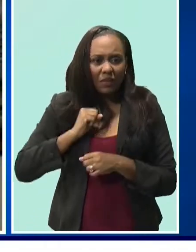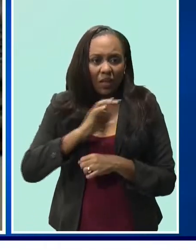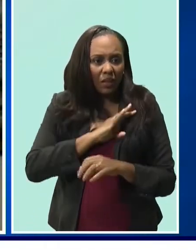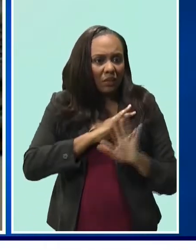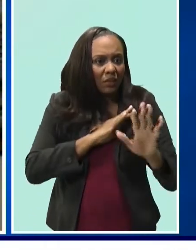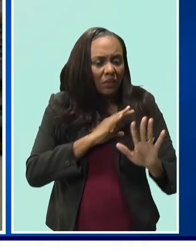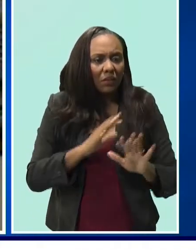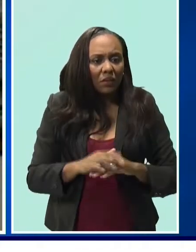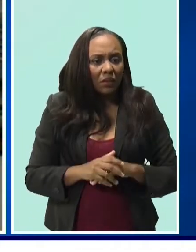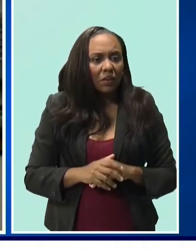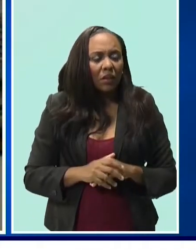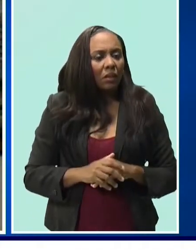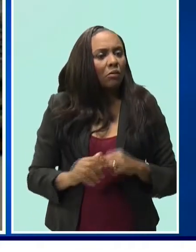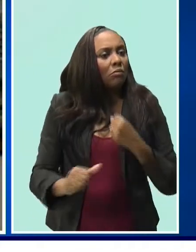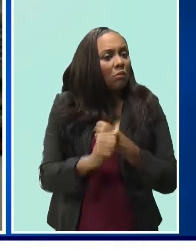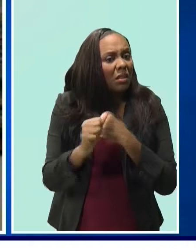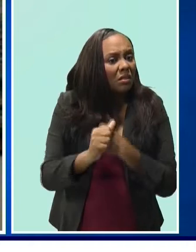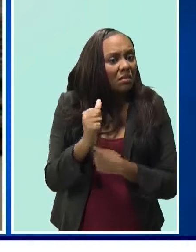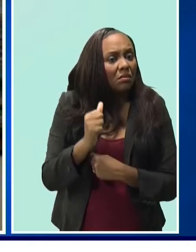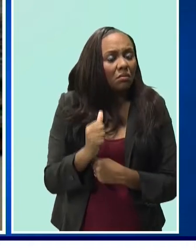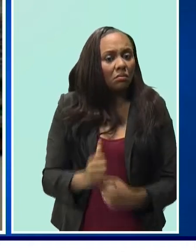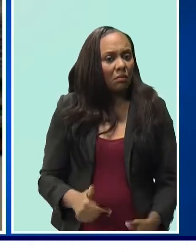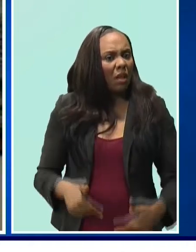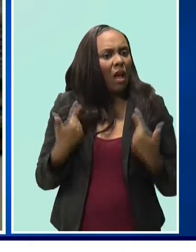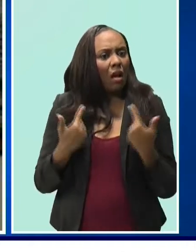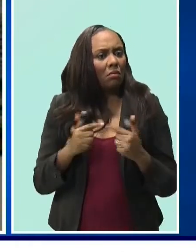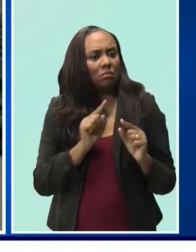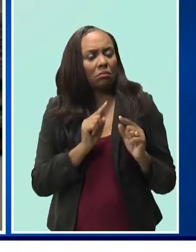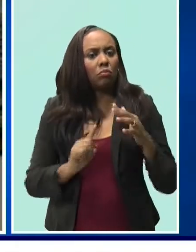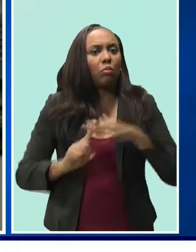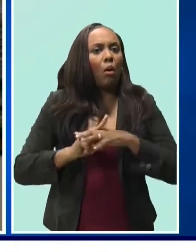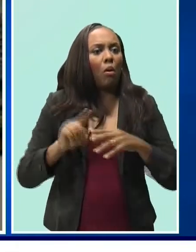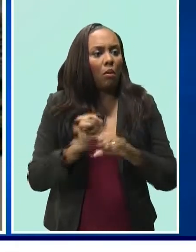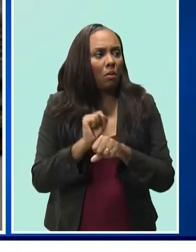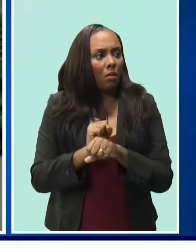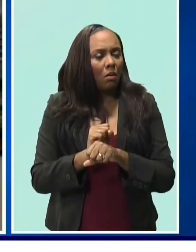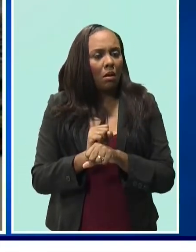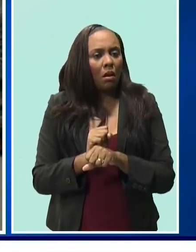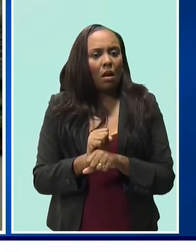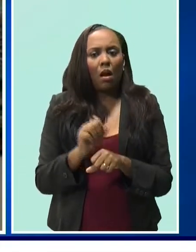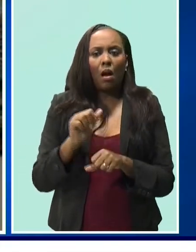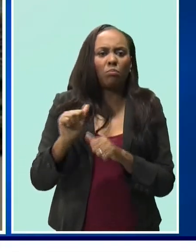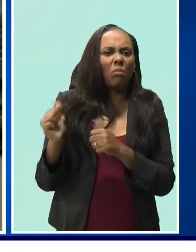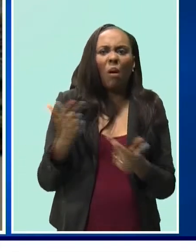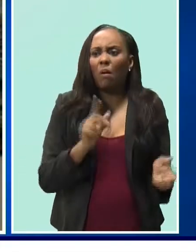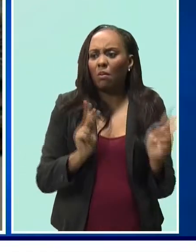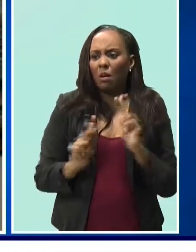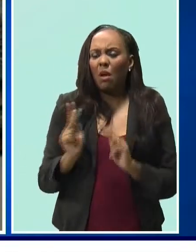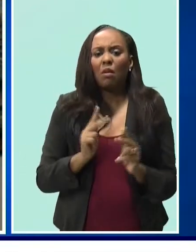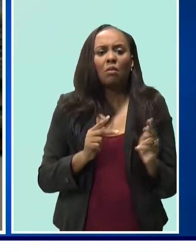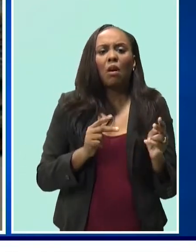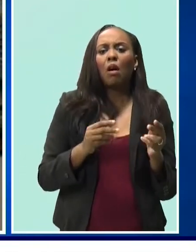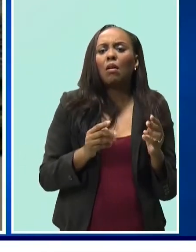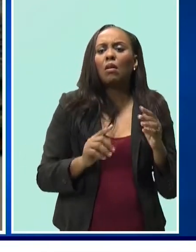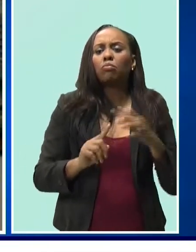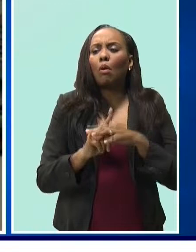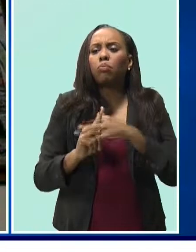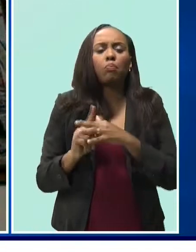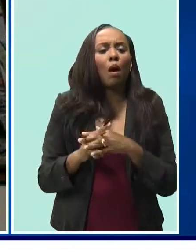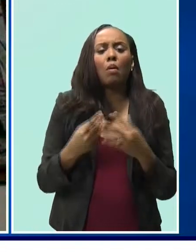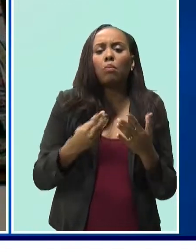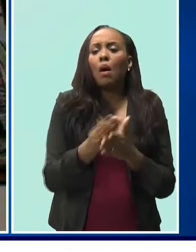or working in those shops, because they themselves have a degree of exposure that we really have to manage.